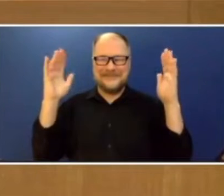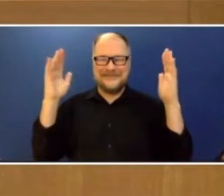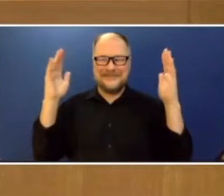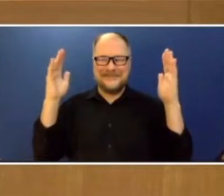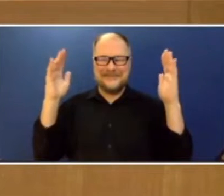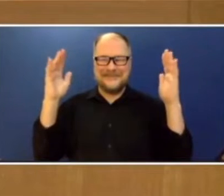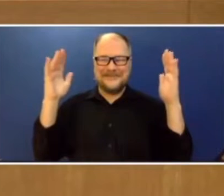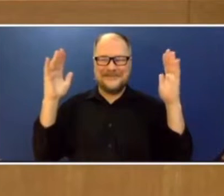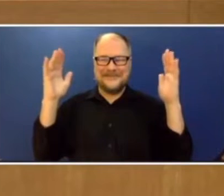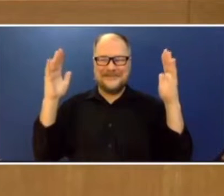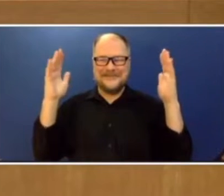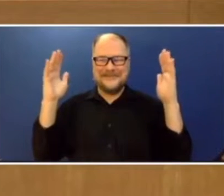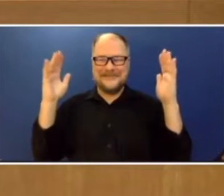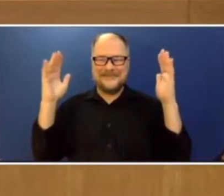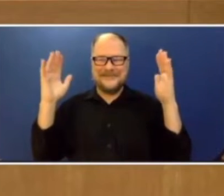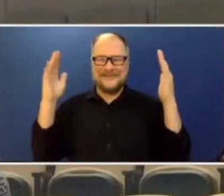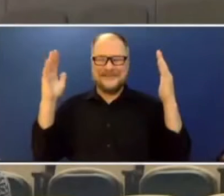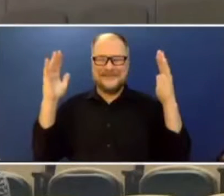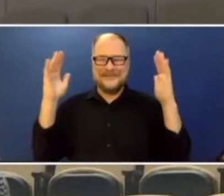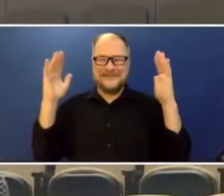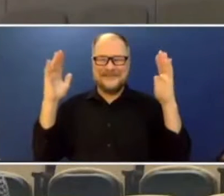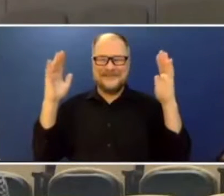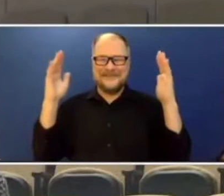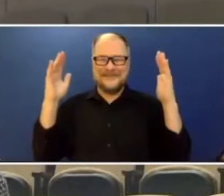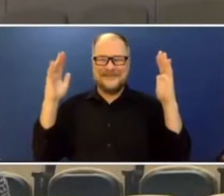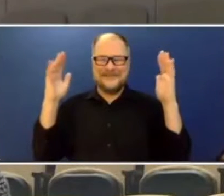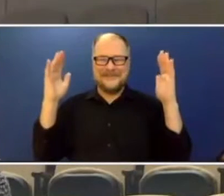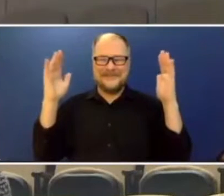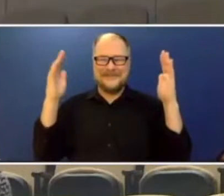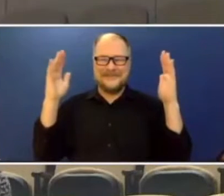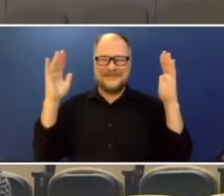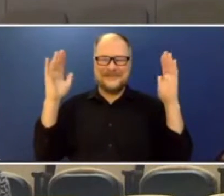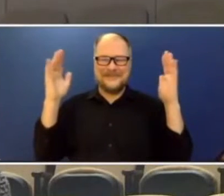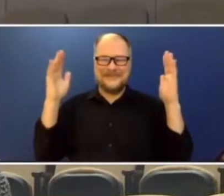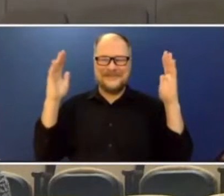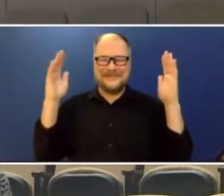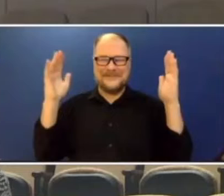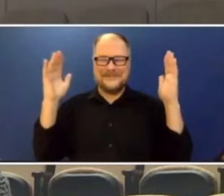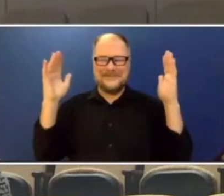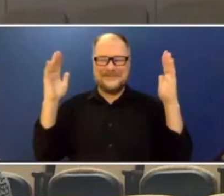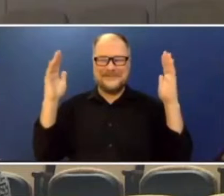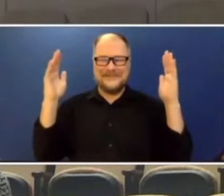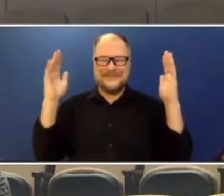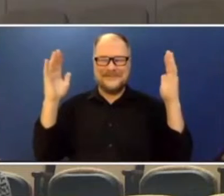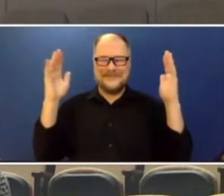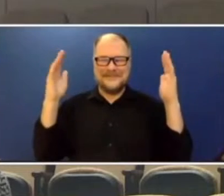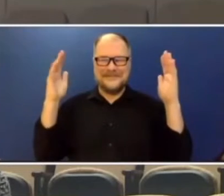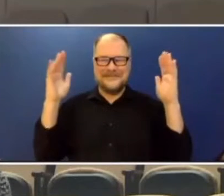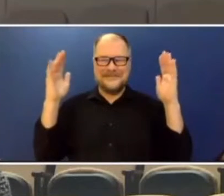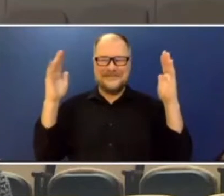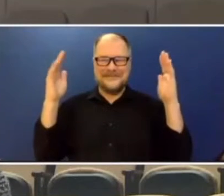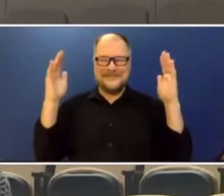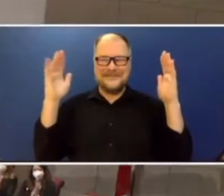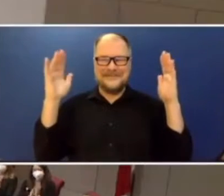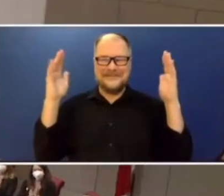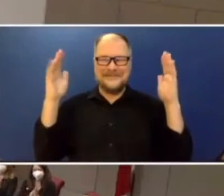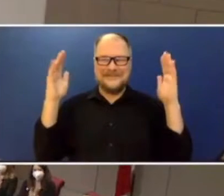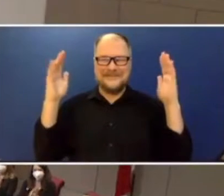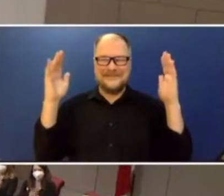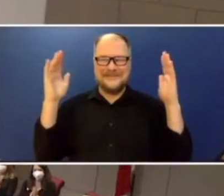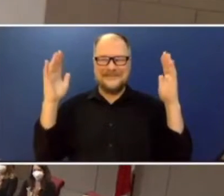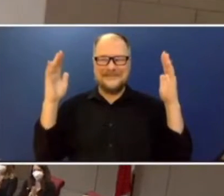County Commissioners also awarding former County Health Director Gibby Harris with a local honor. It's called the Order of the Hornet.